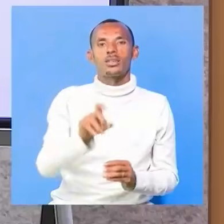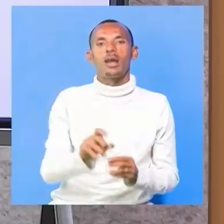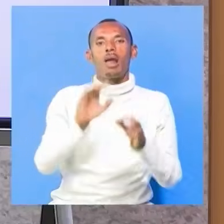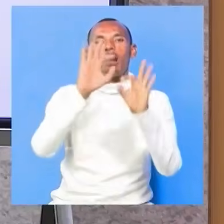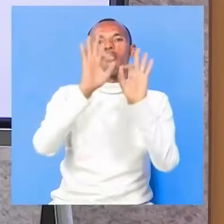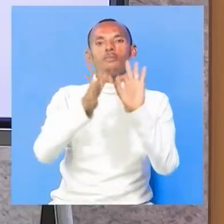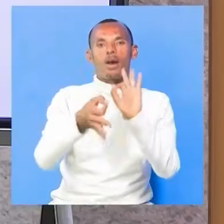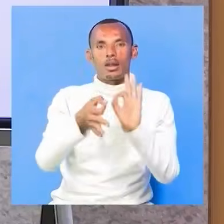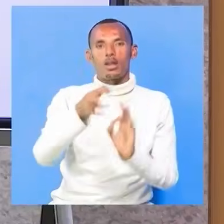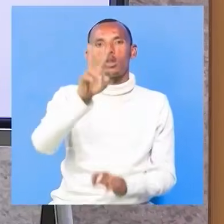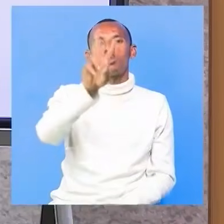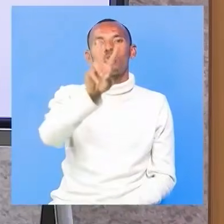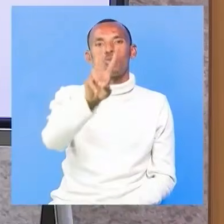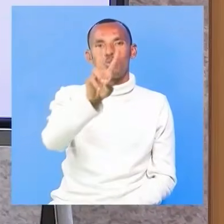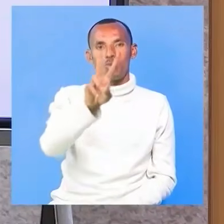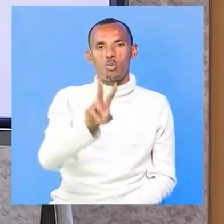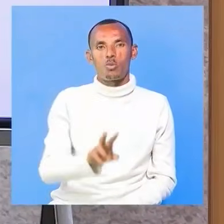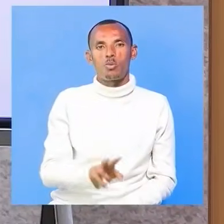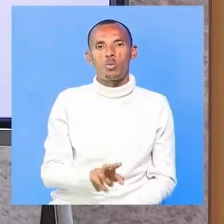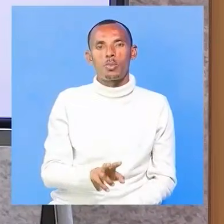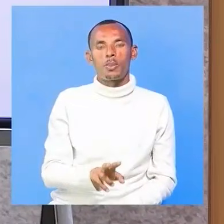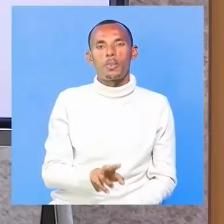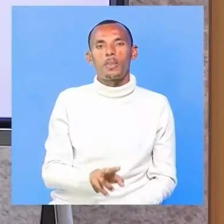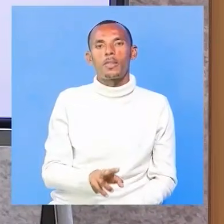is defined into